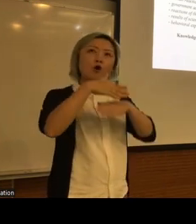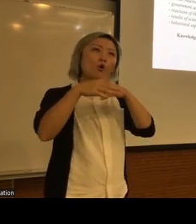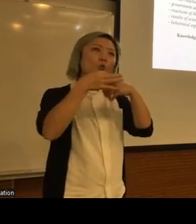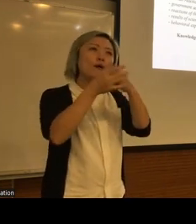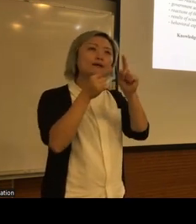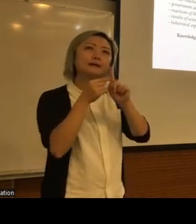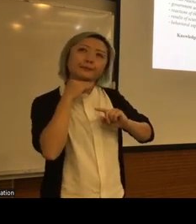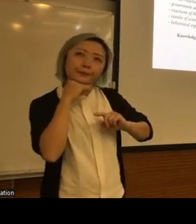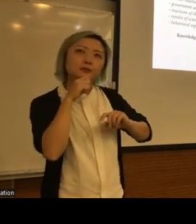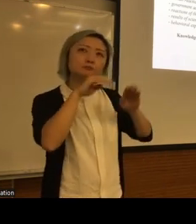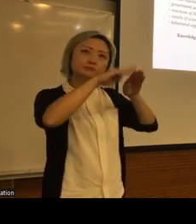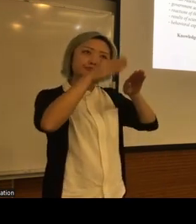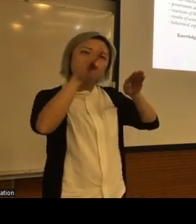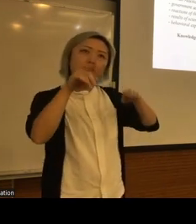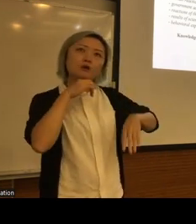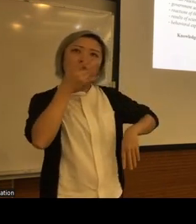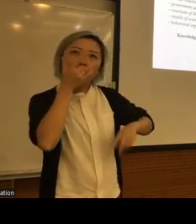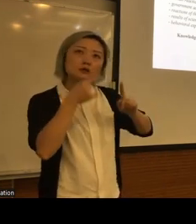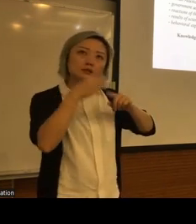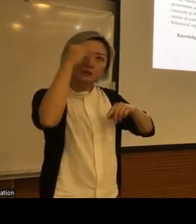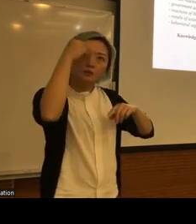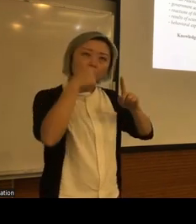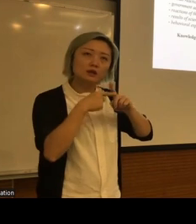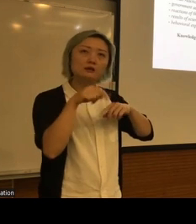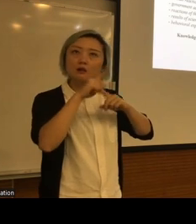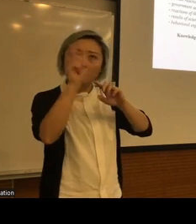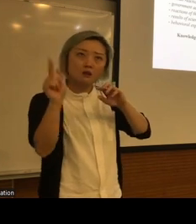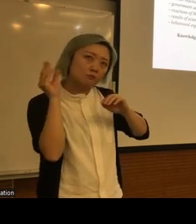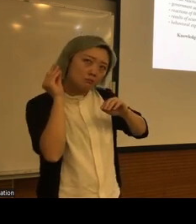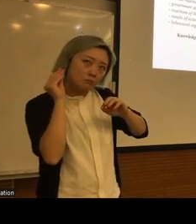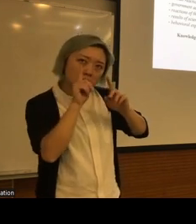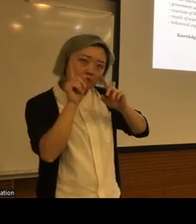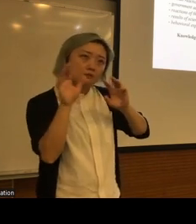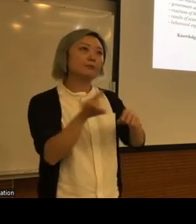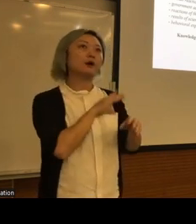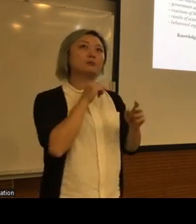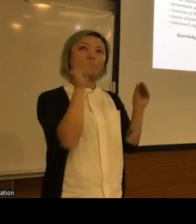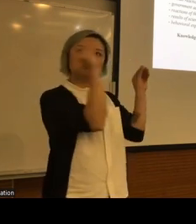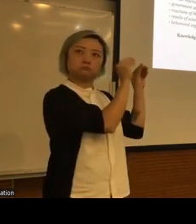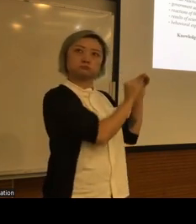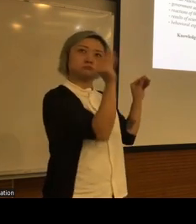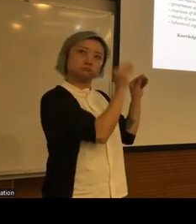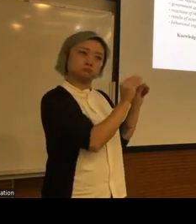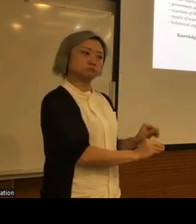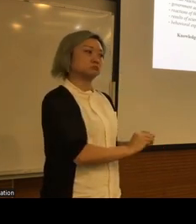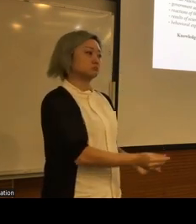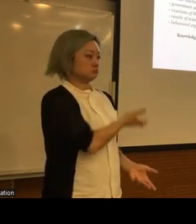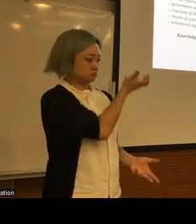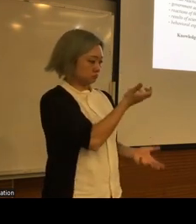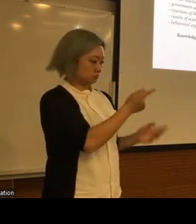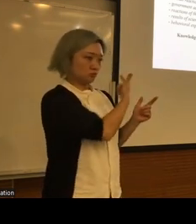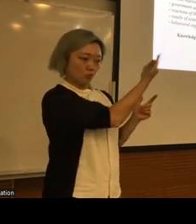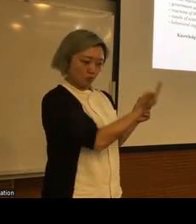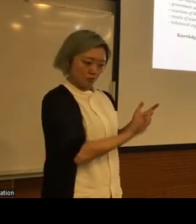different prosodies pronounce the same thing, then your long-term memory becomes richer.